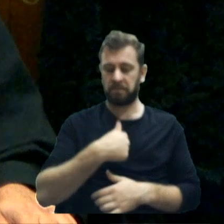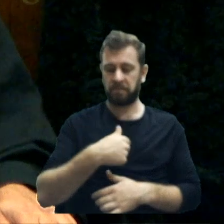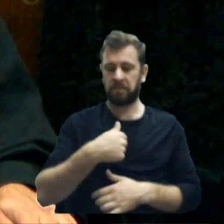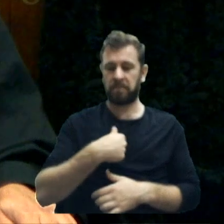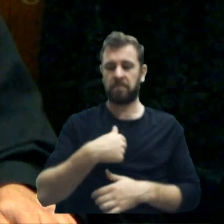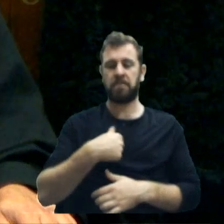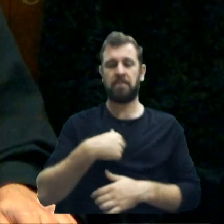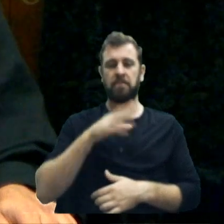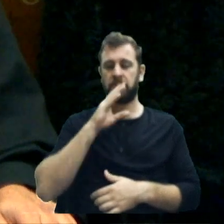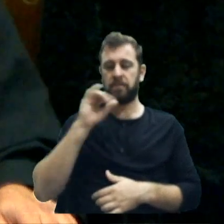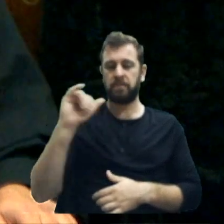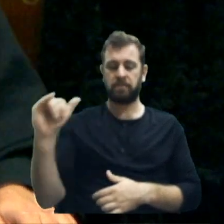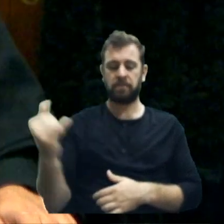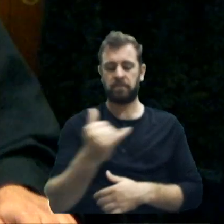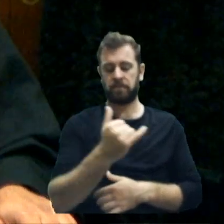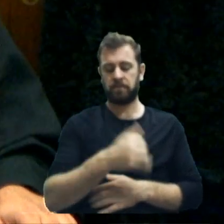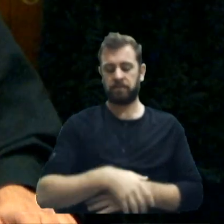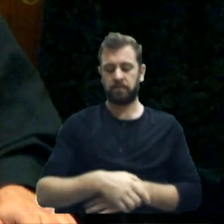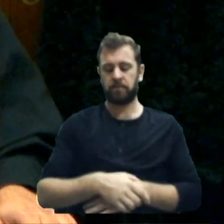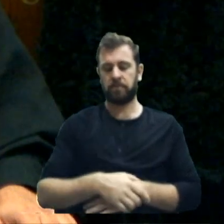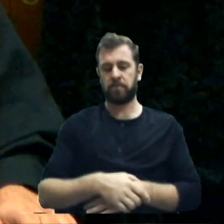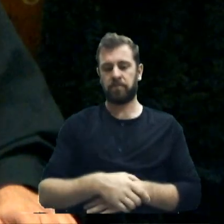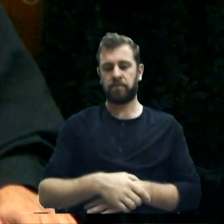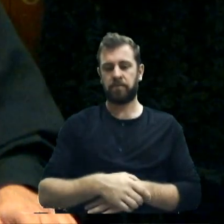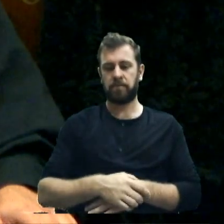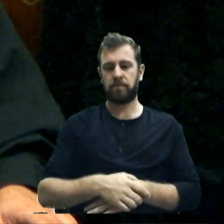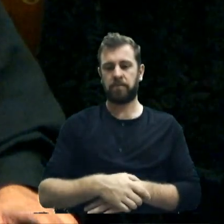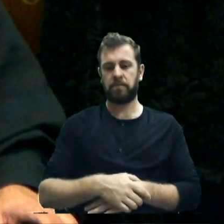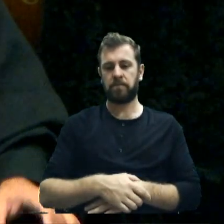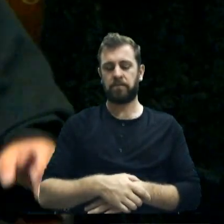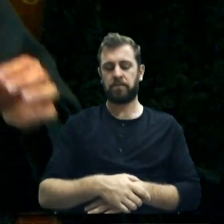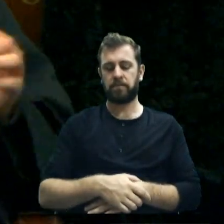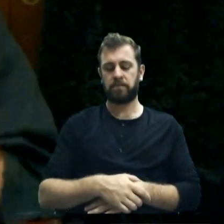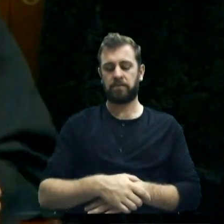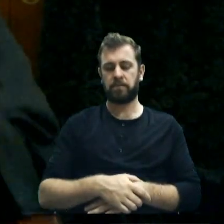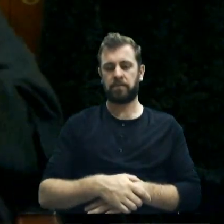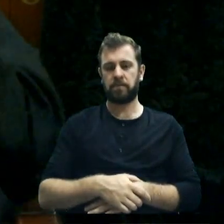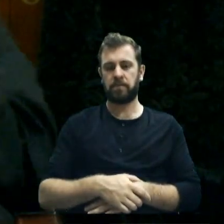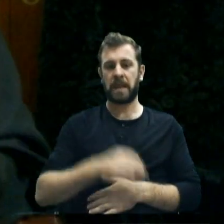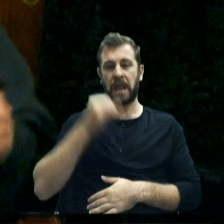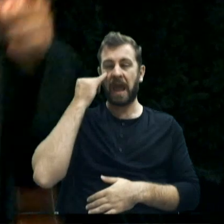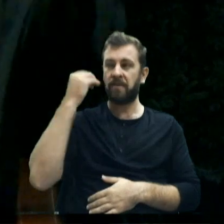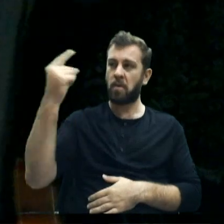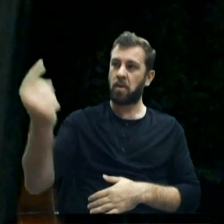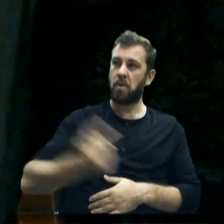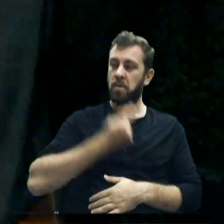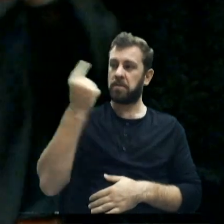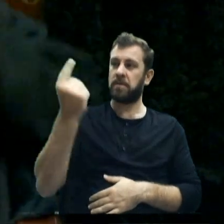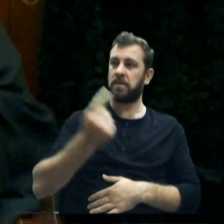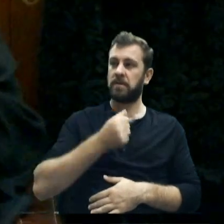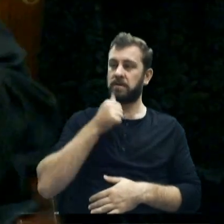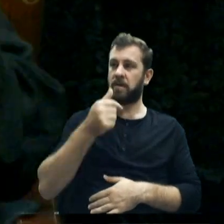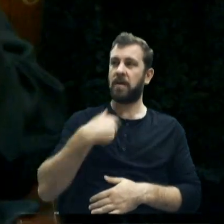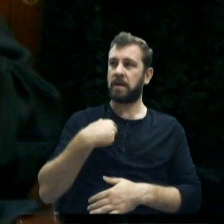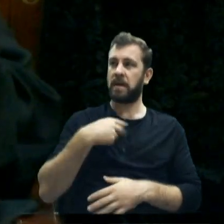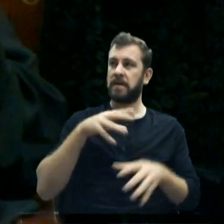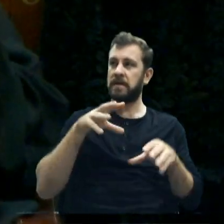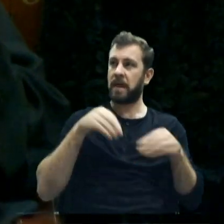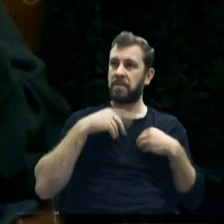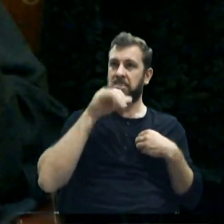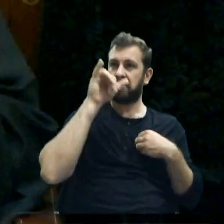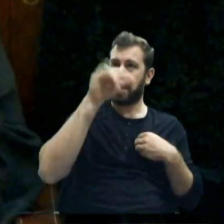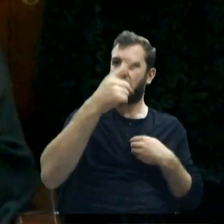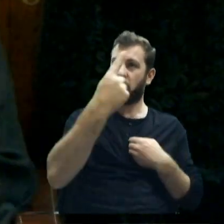laytani lam attakhiz fulanan khalila. If only I didn't take so-and-so as my friend and my